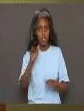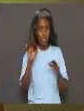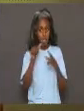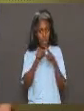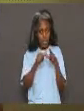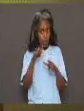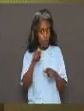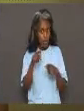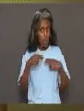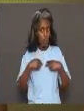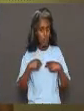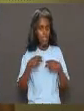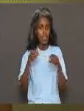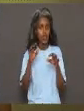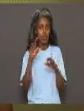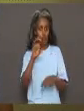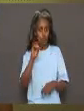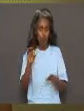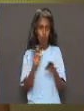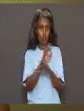cofunction on the other angle.